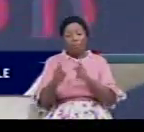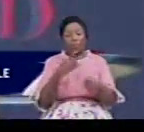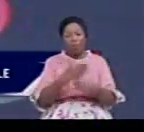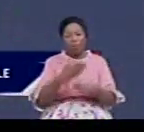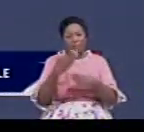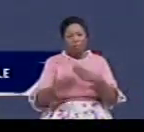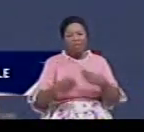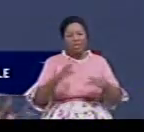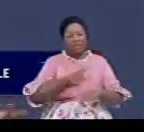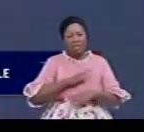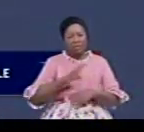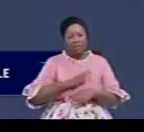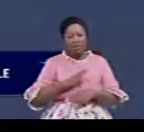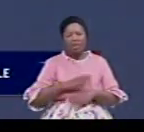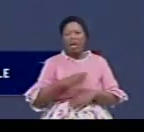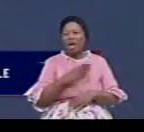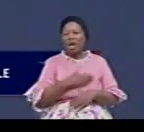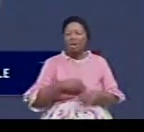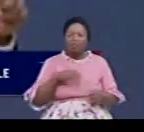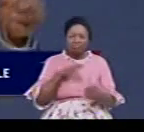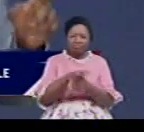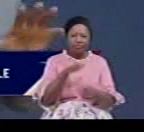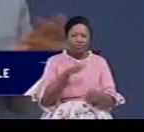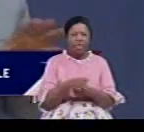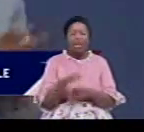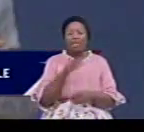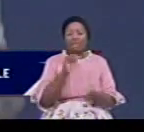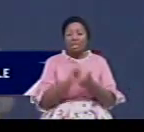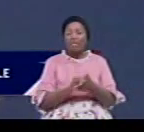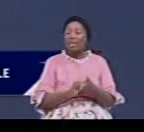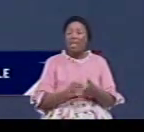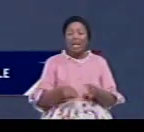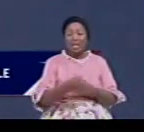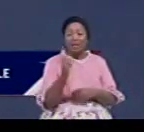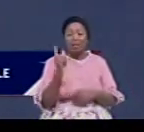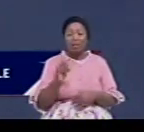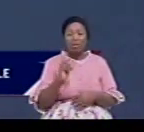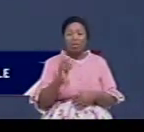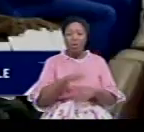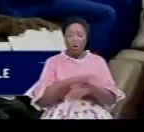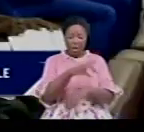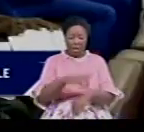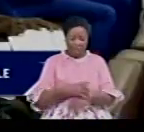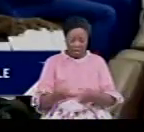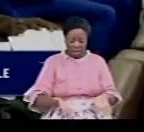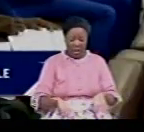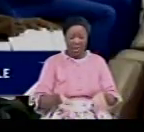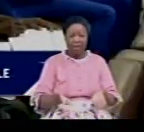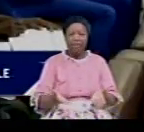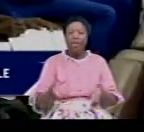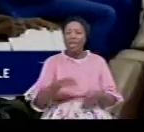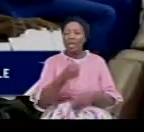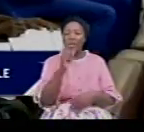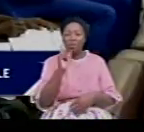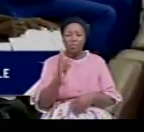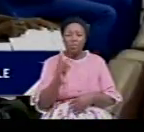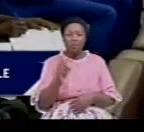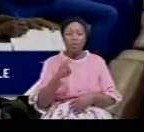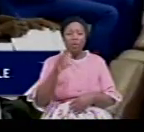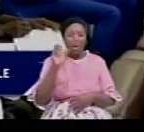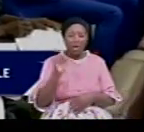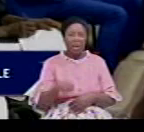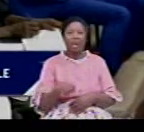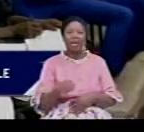satisfactory, and sufficient, that anyone on earth, on the planet earth, anyone can